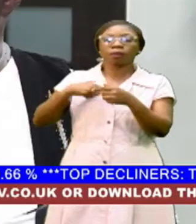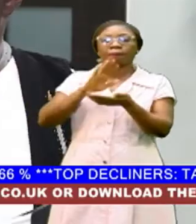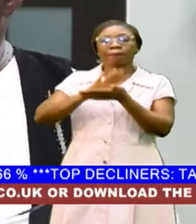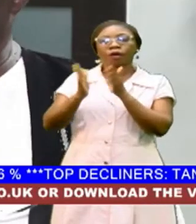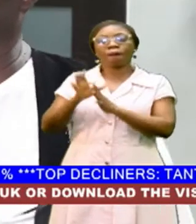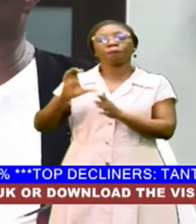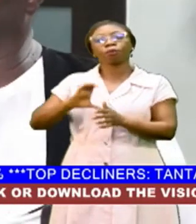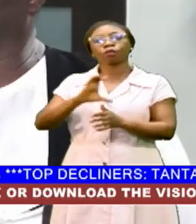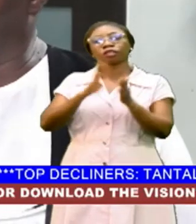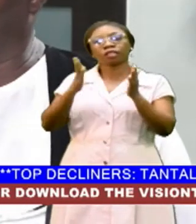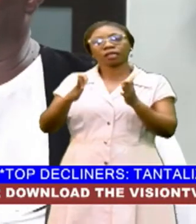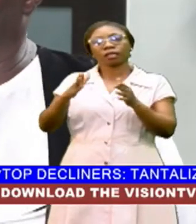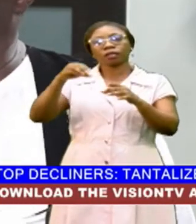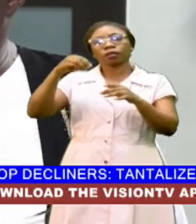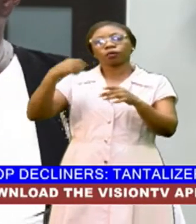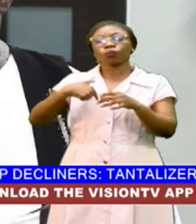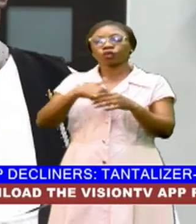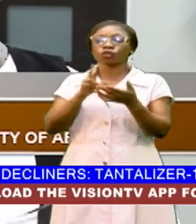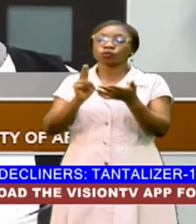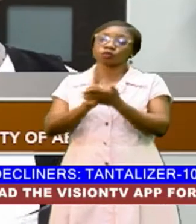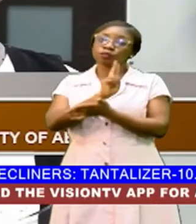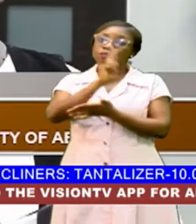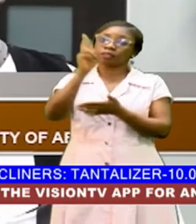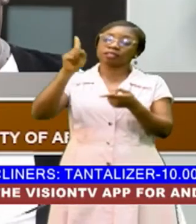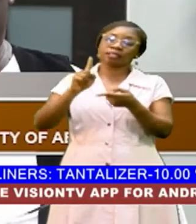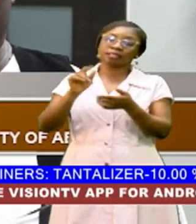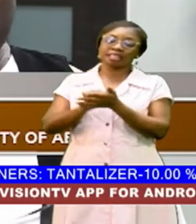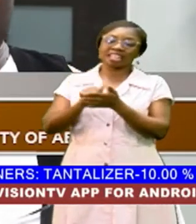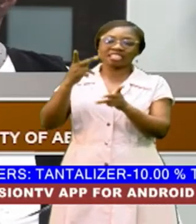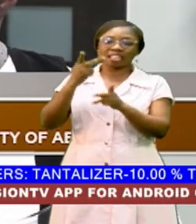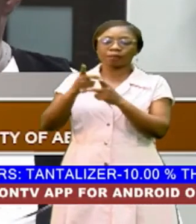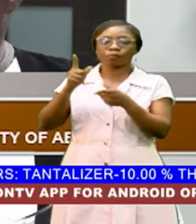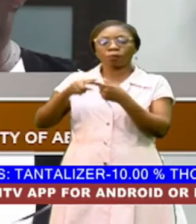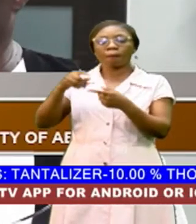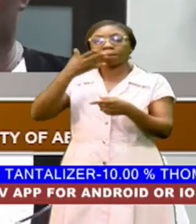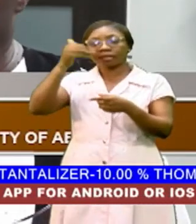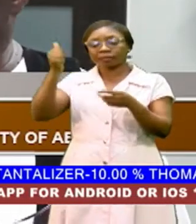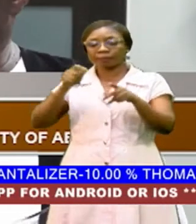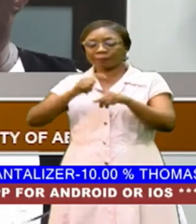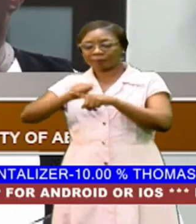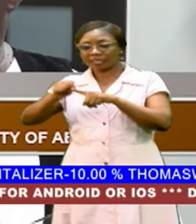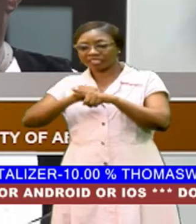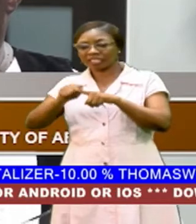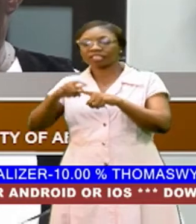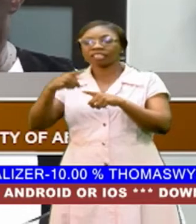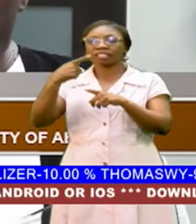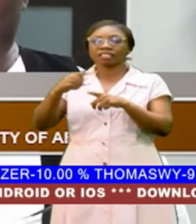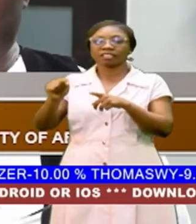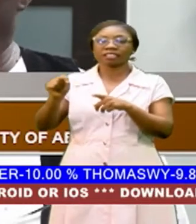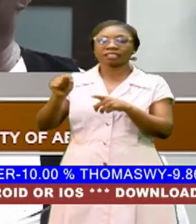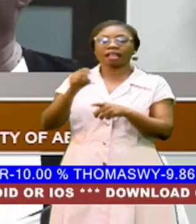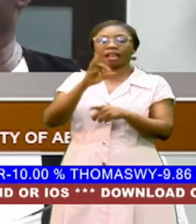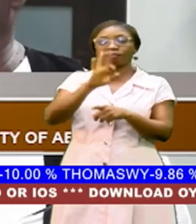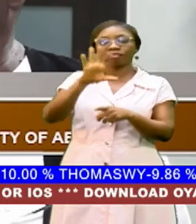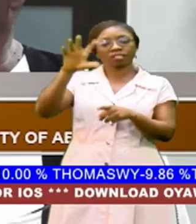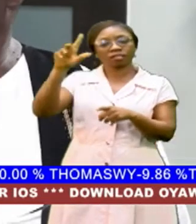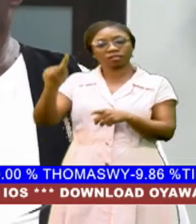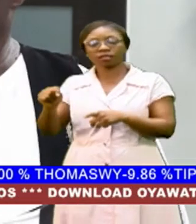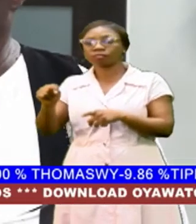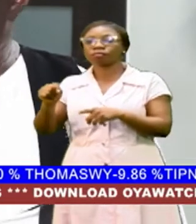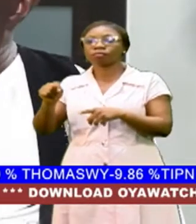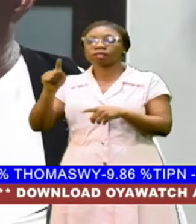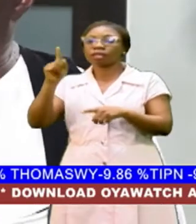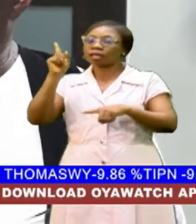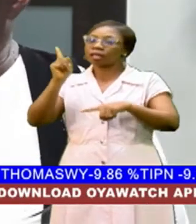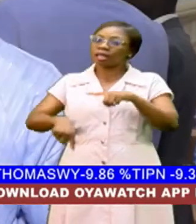are a university that keeps to best practice. As a university at the Federal Capital Territory, we cannot afford